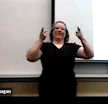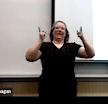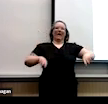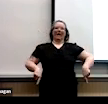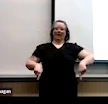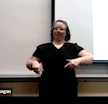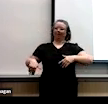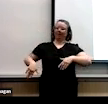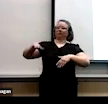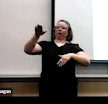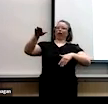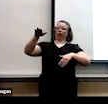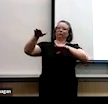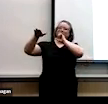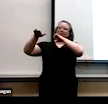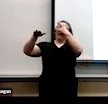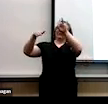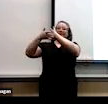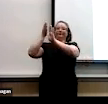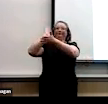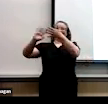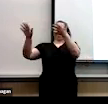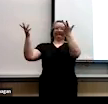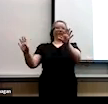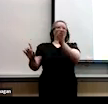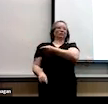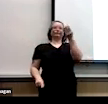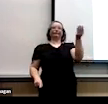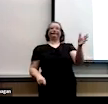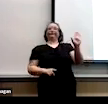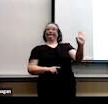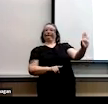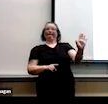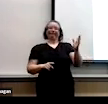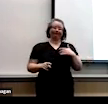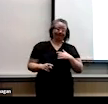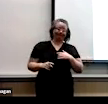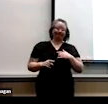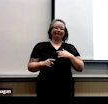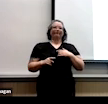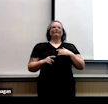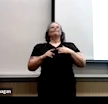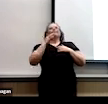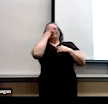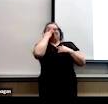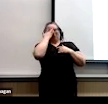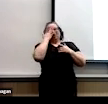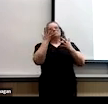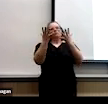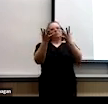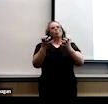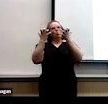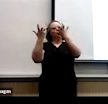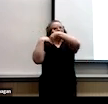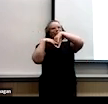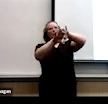So, this is the one that happens whether we want it to or not. That's the transfer. And this is much more variable.